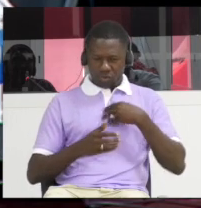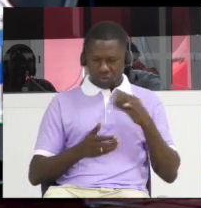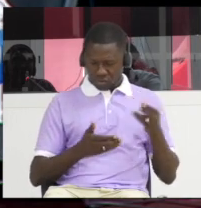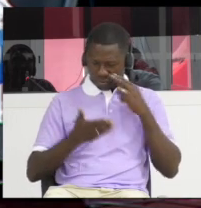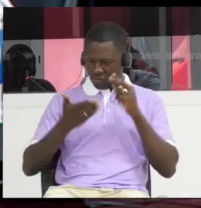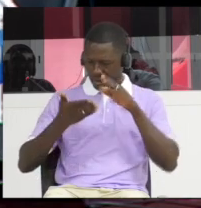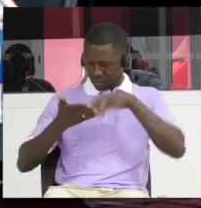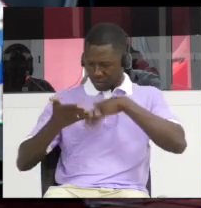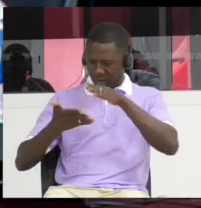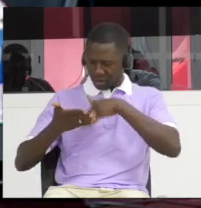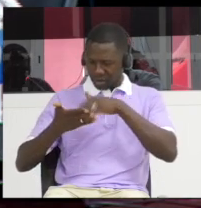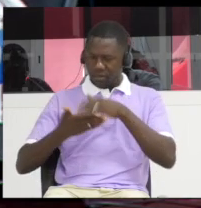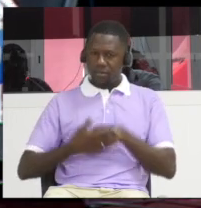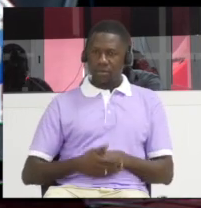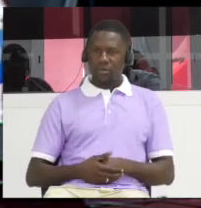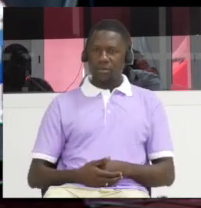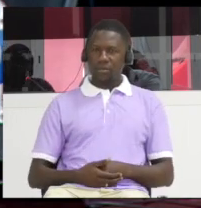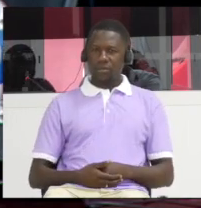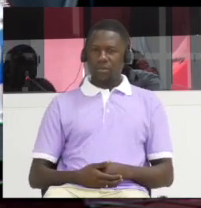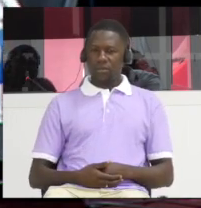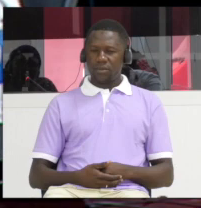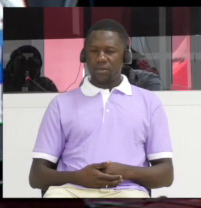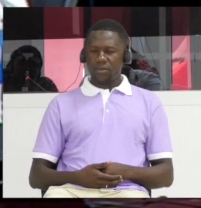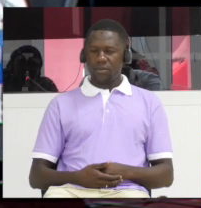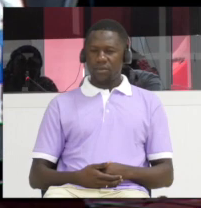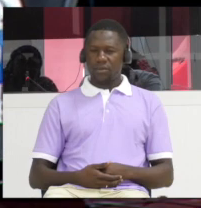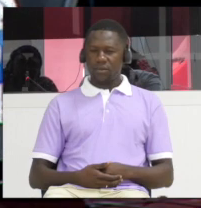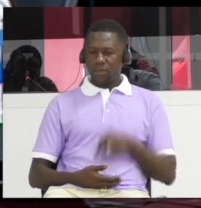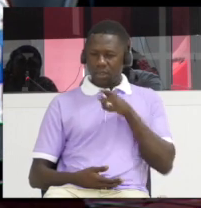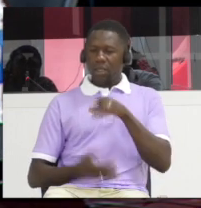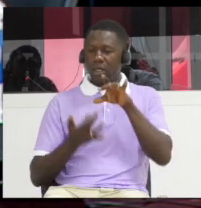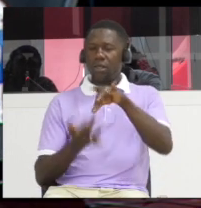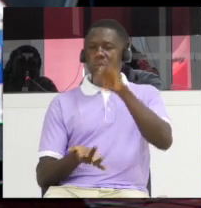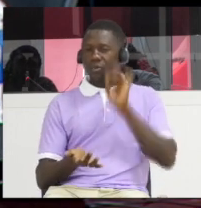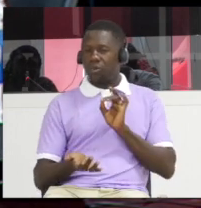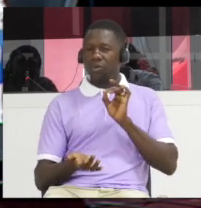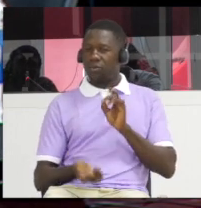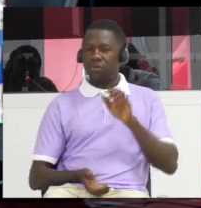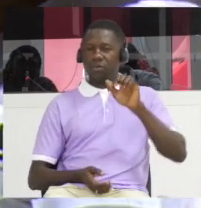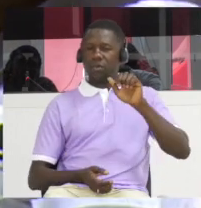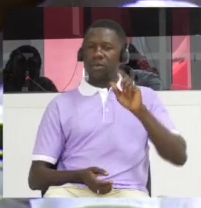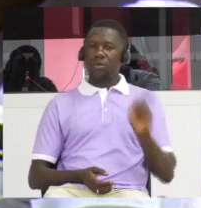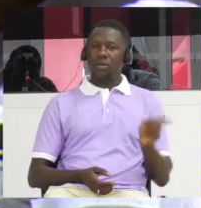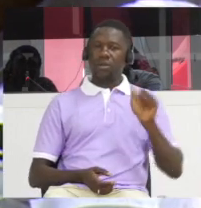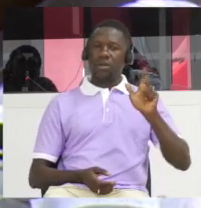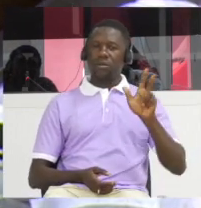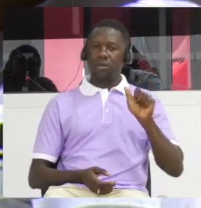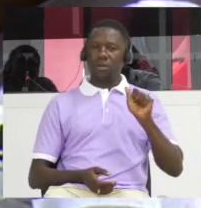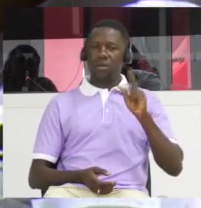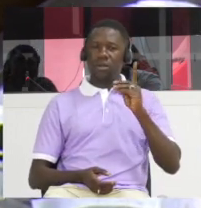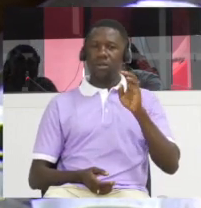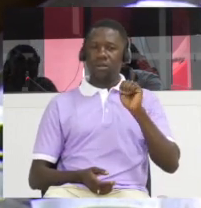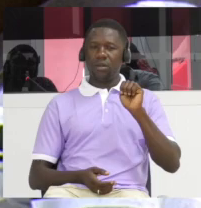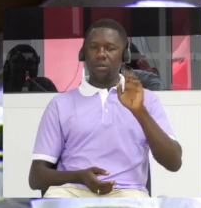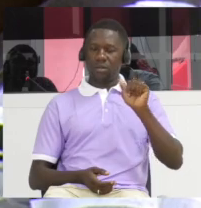Let me just go through my documents. The appointment of Guardabe, did you have anything